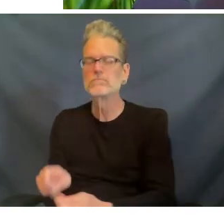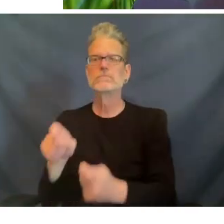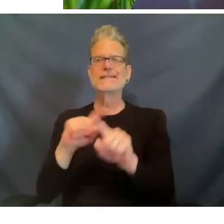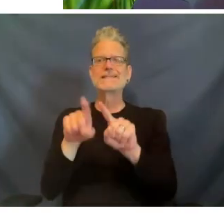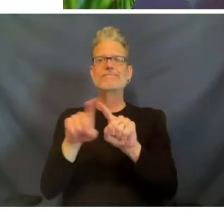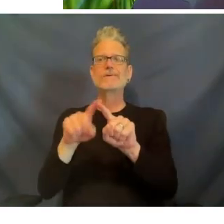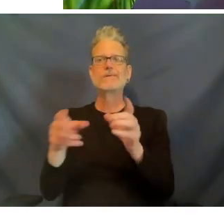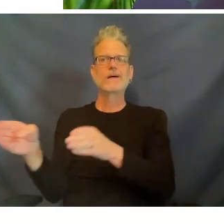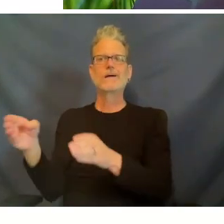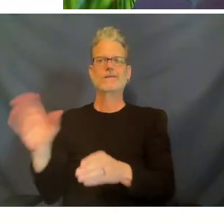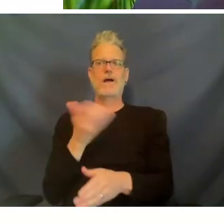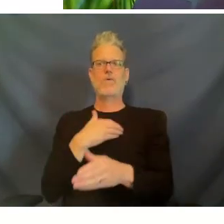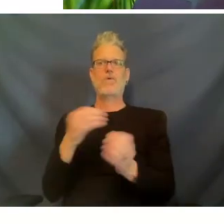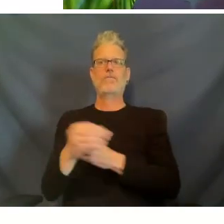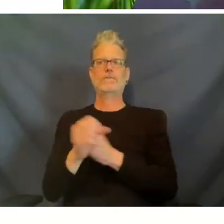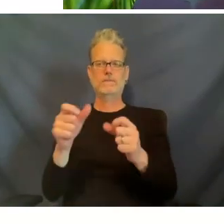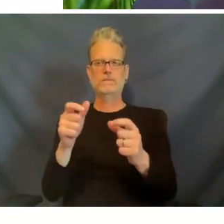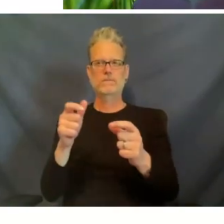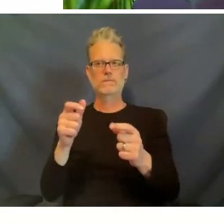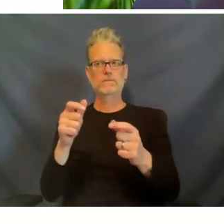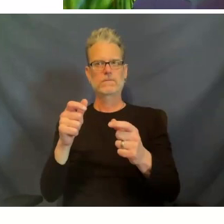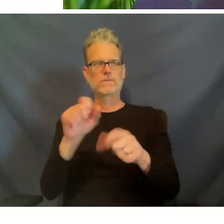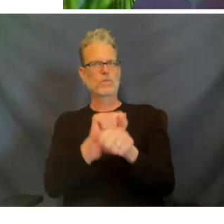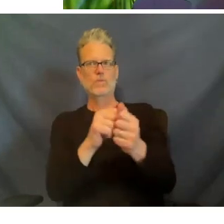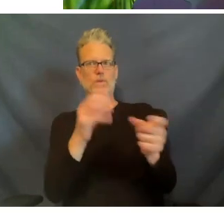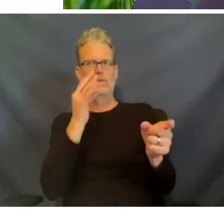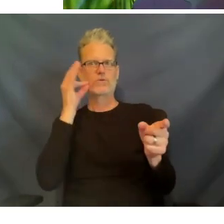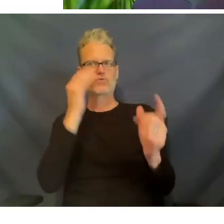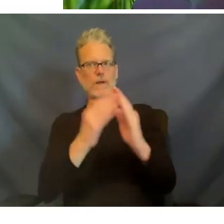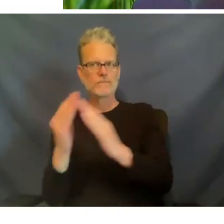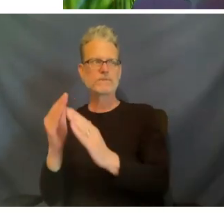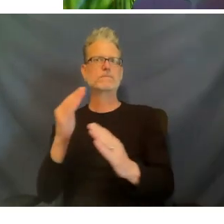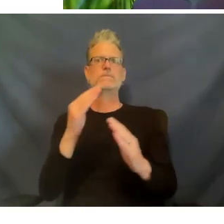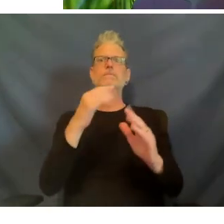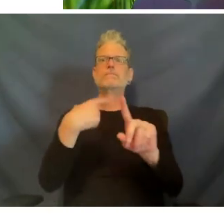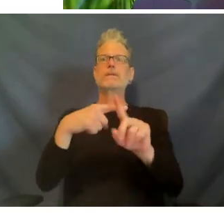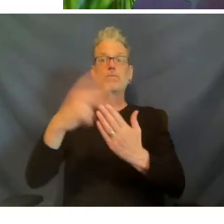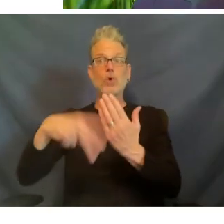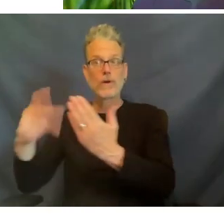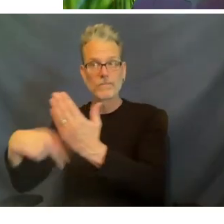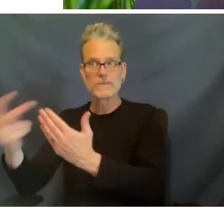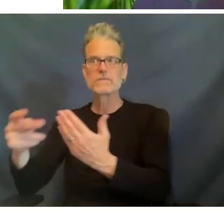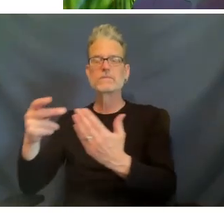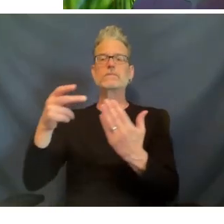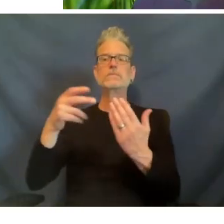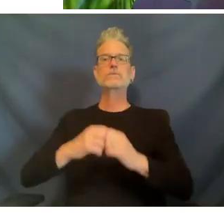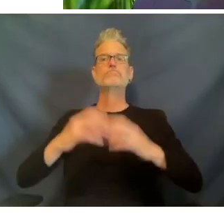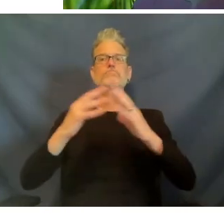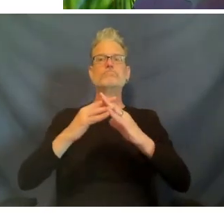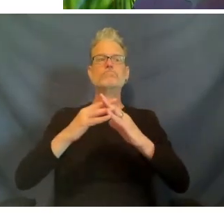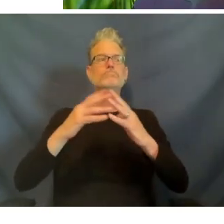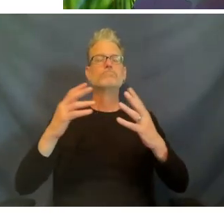our office has been working with tribes and working with programs to implement co-stewardship on